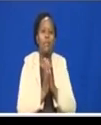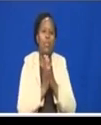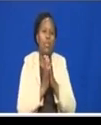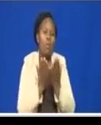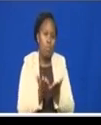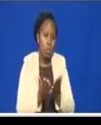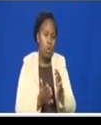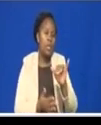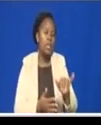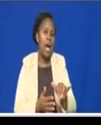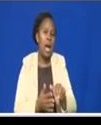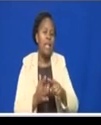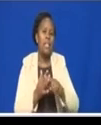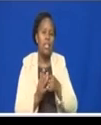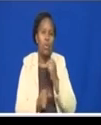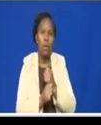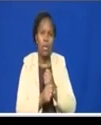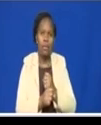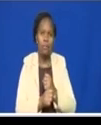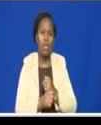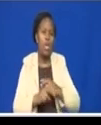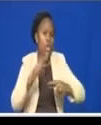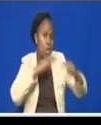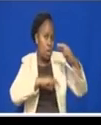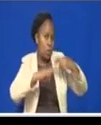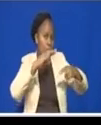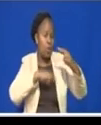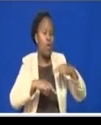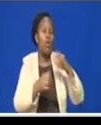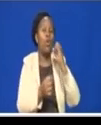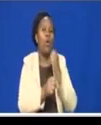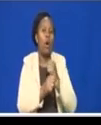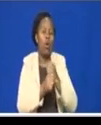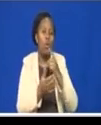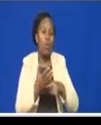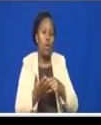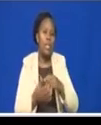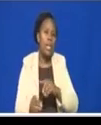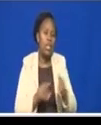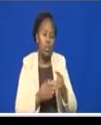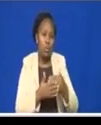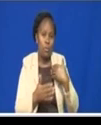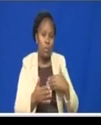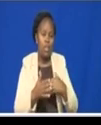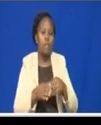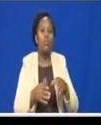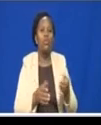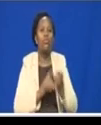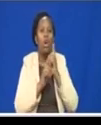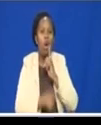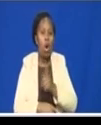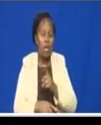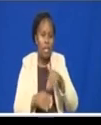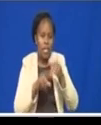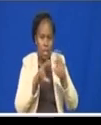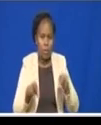work. They reviewed the events of the last 2 days as they tried to bring order to the room.